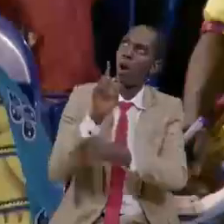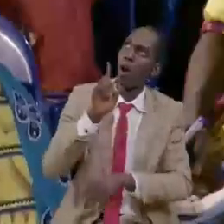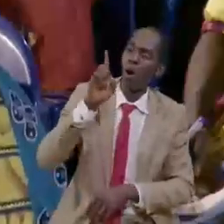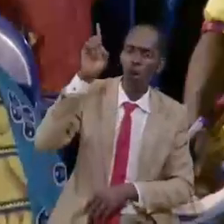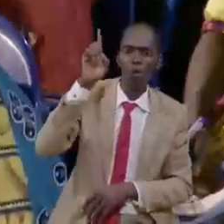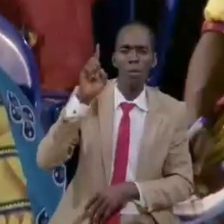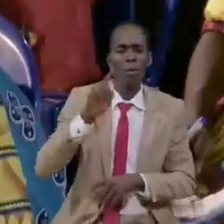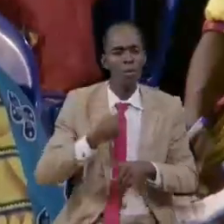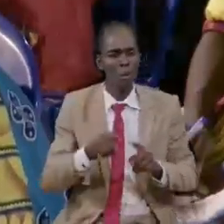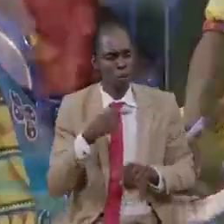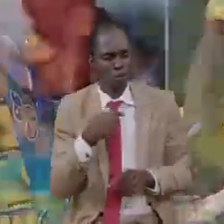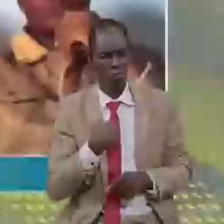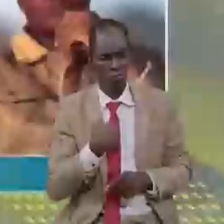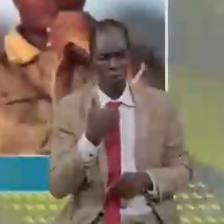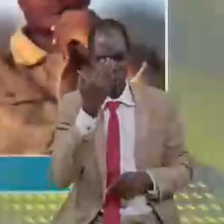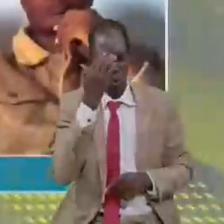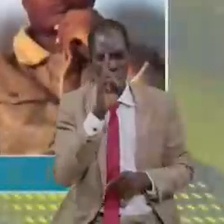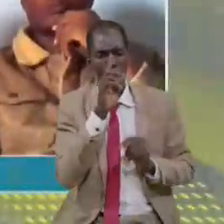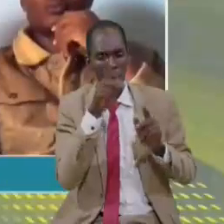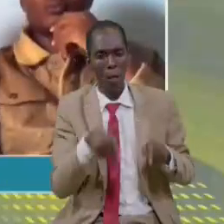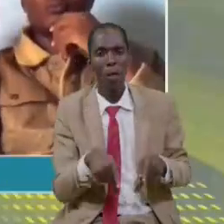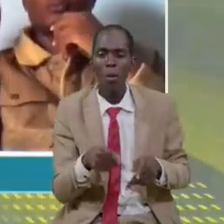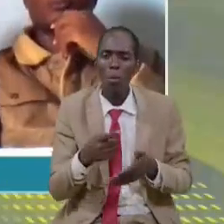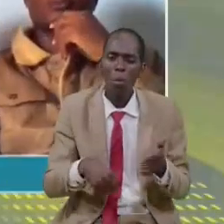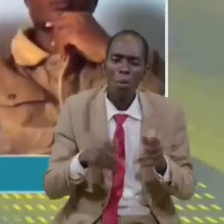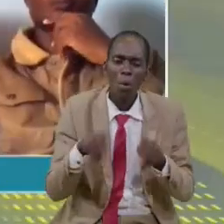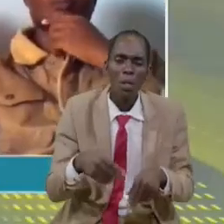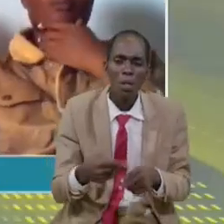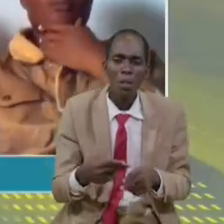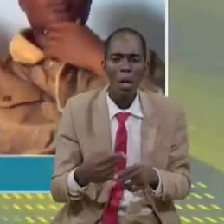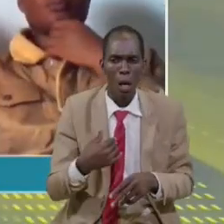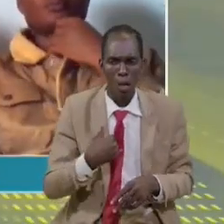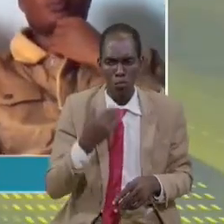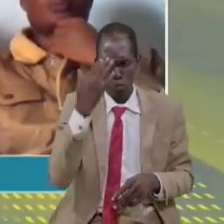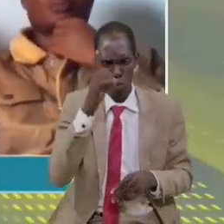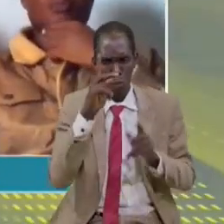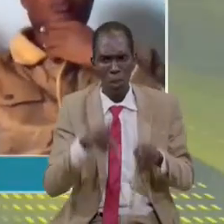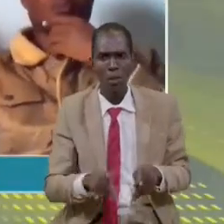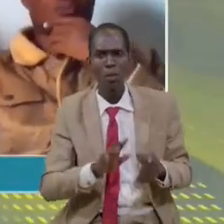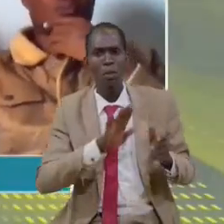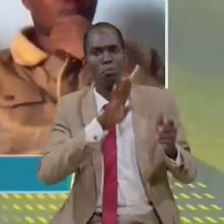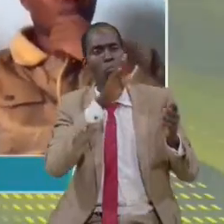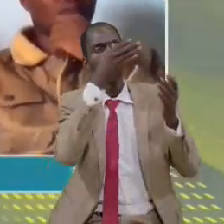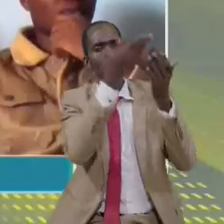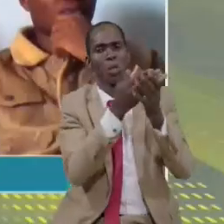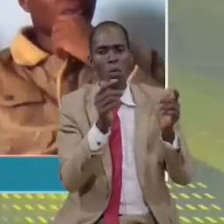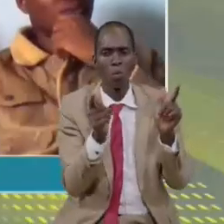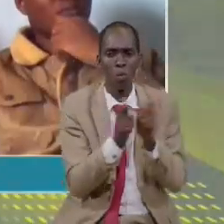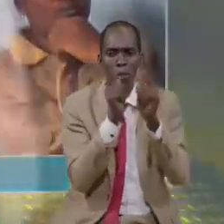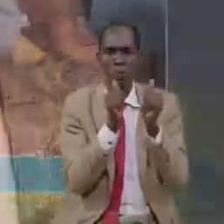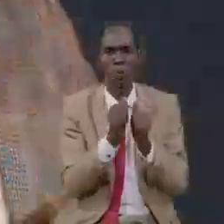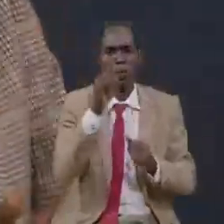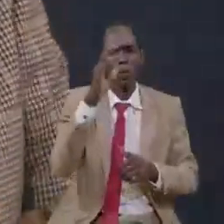man, what's his name, that reached God because he climbed up a tree.